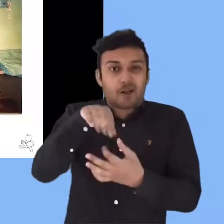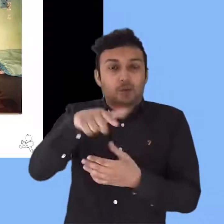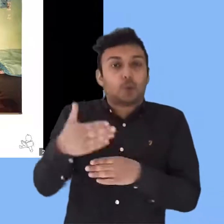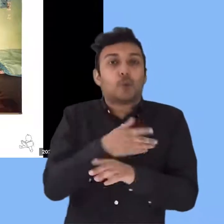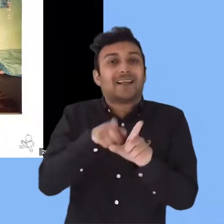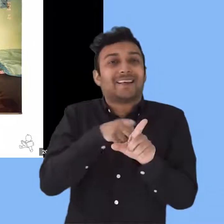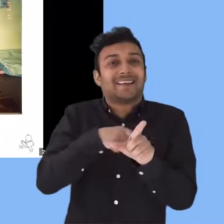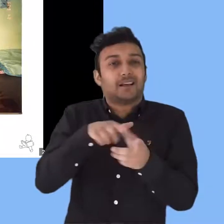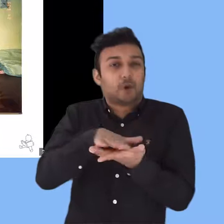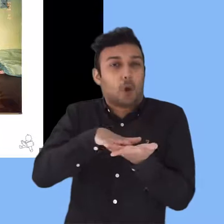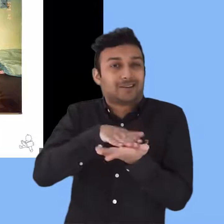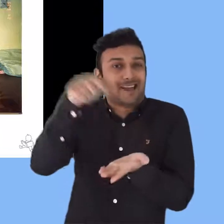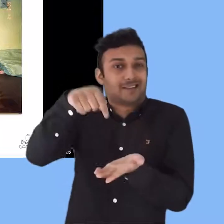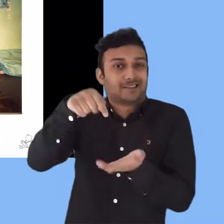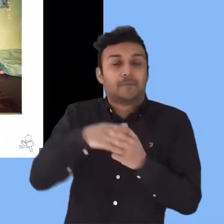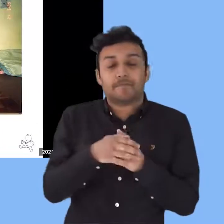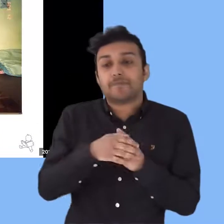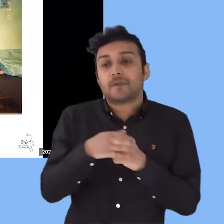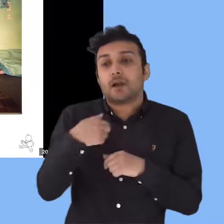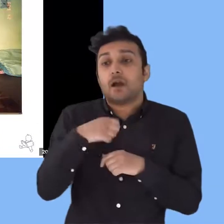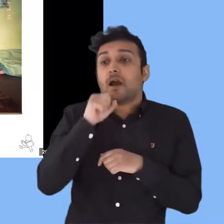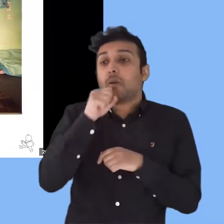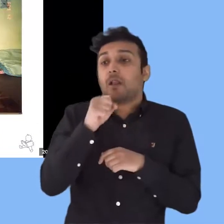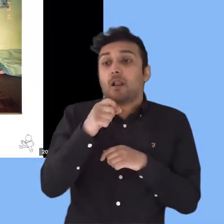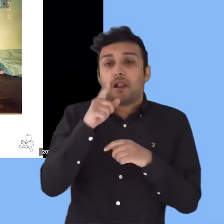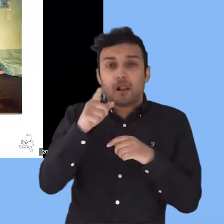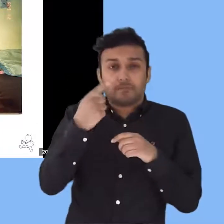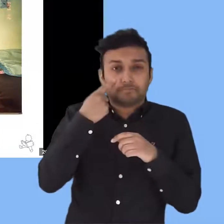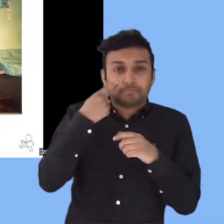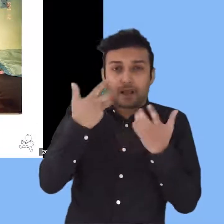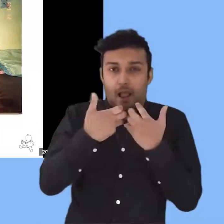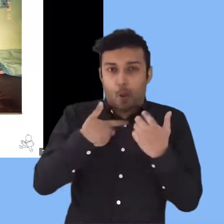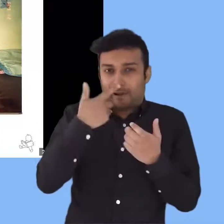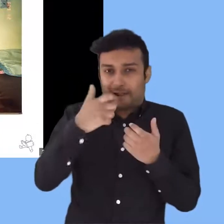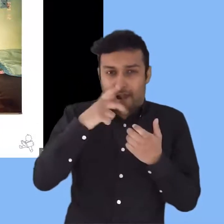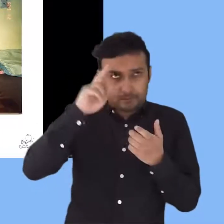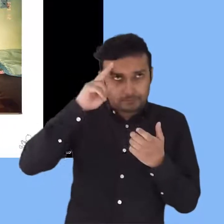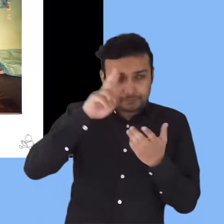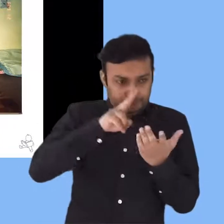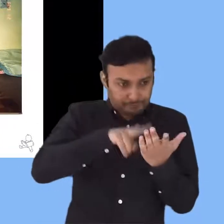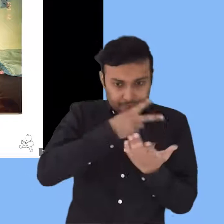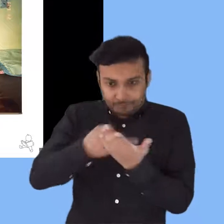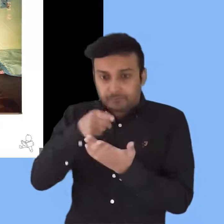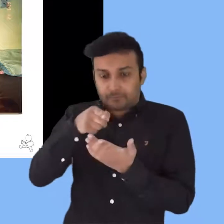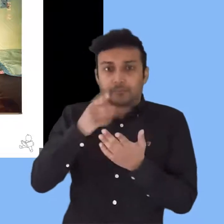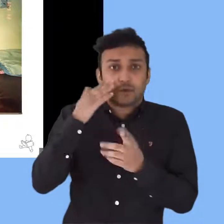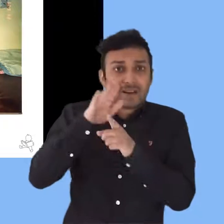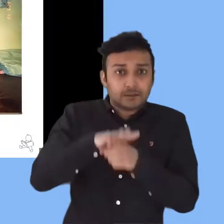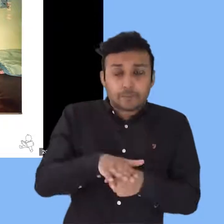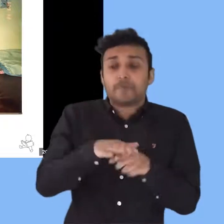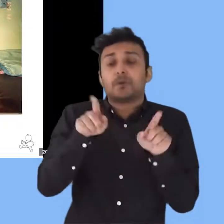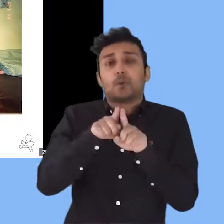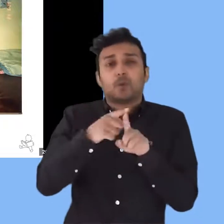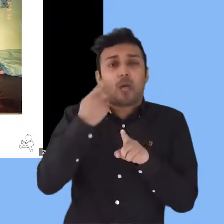settings. I'm going to outline some of the tensions in interpreting racism and work through the current policy context before sharing case studies intended to